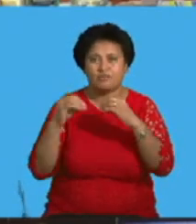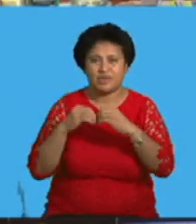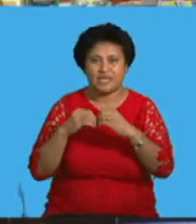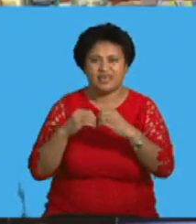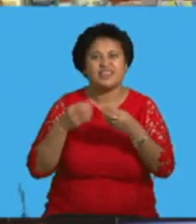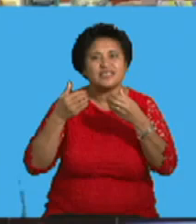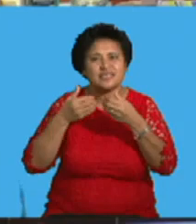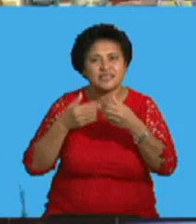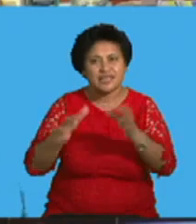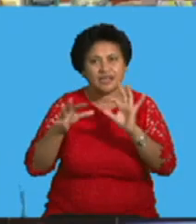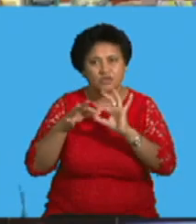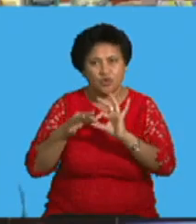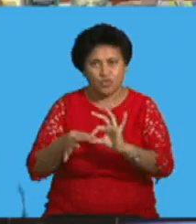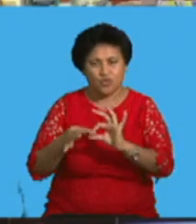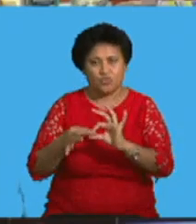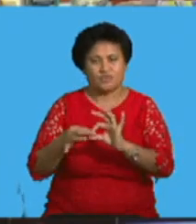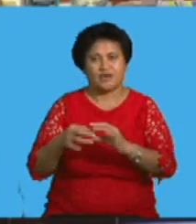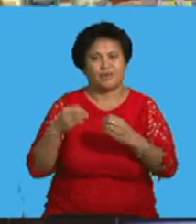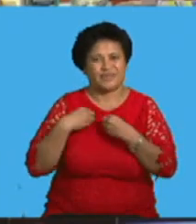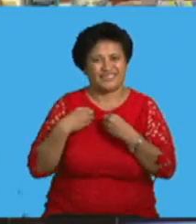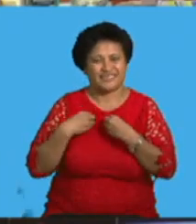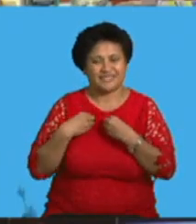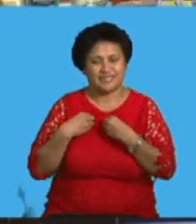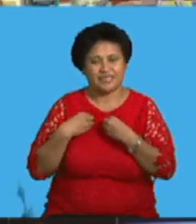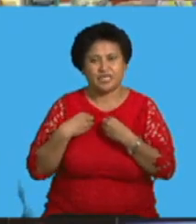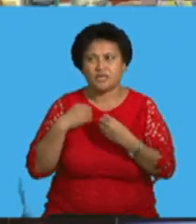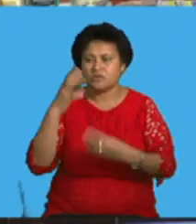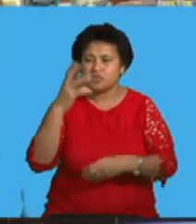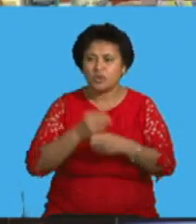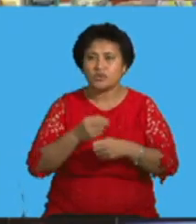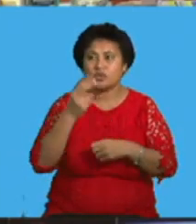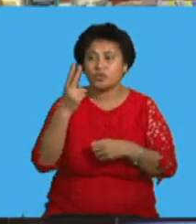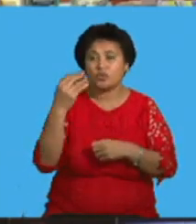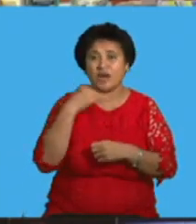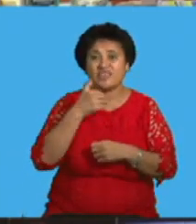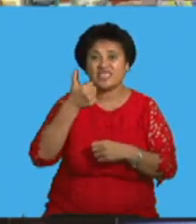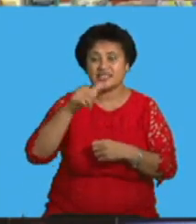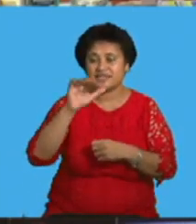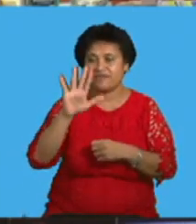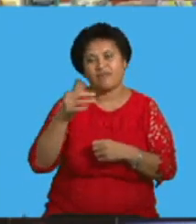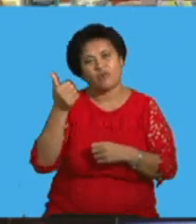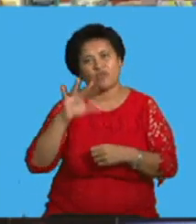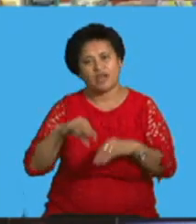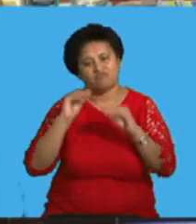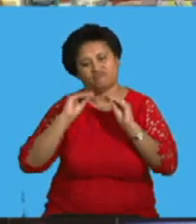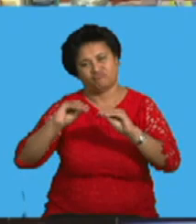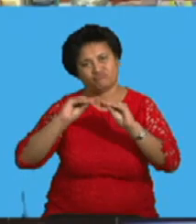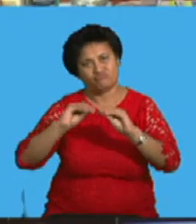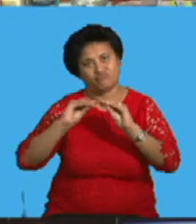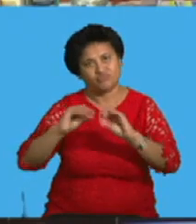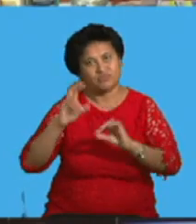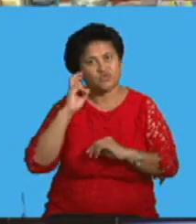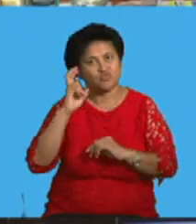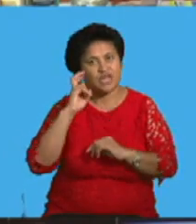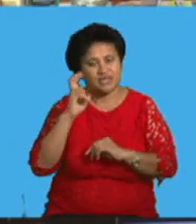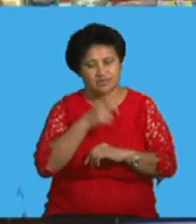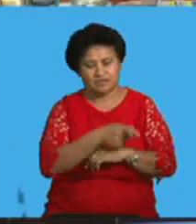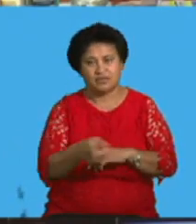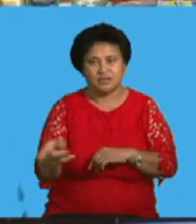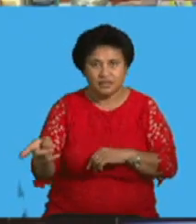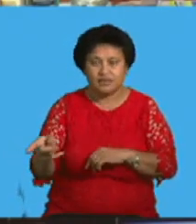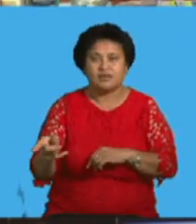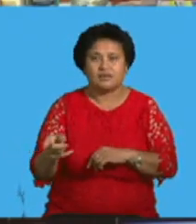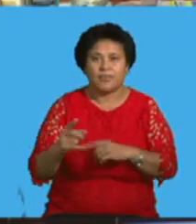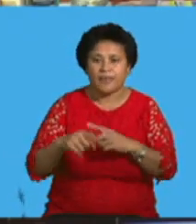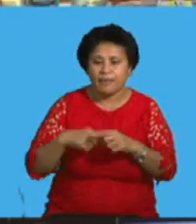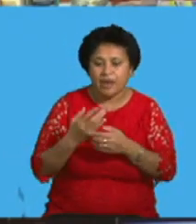4 divisions. A total of 265 youth have been trained on basic business fundamentals and